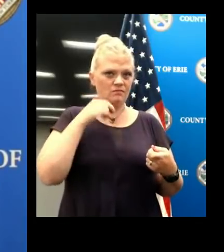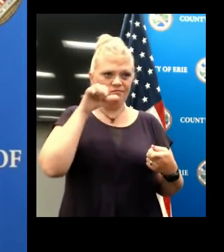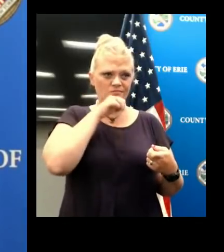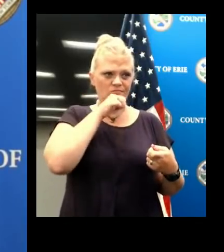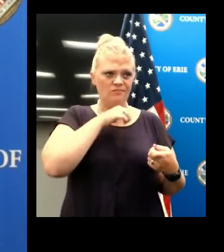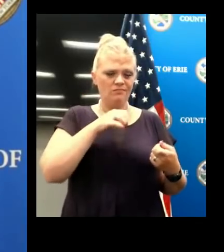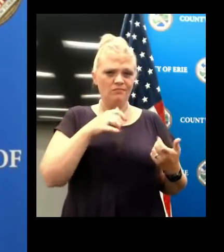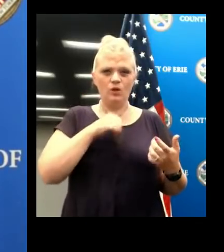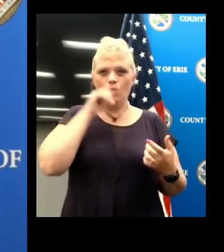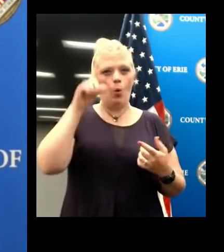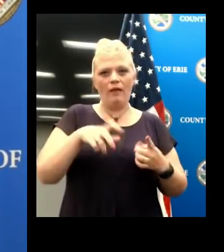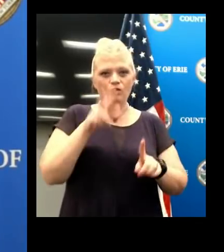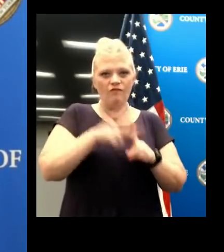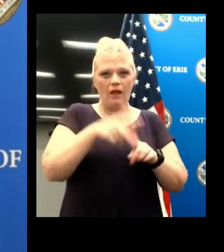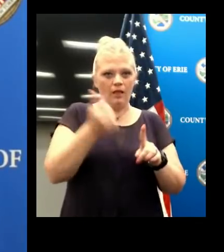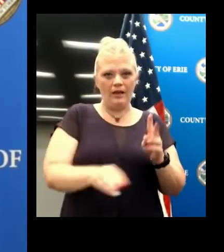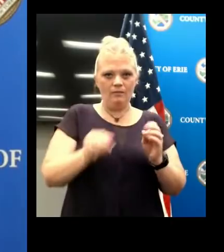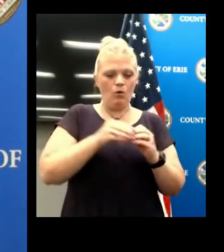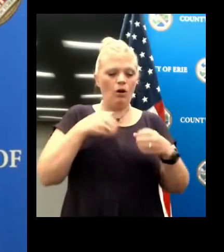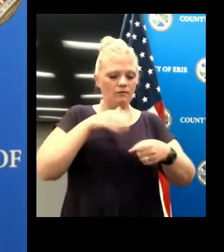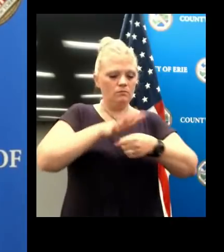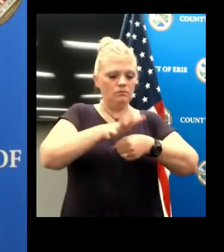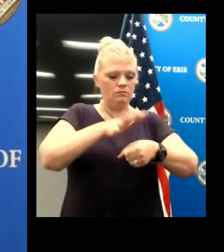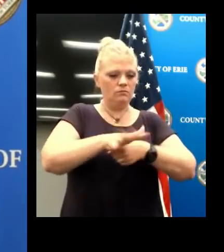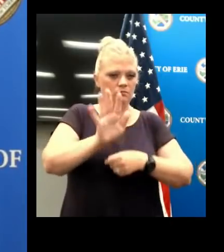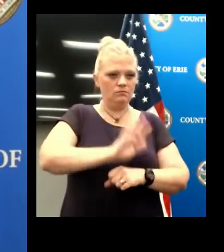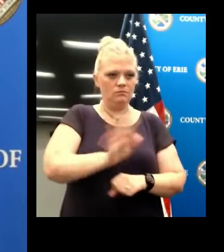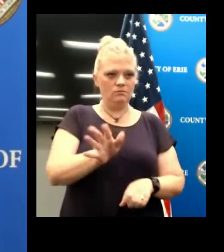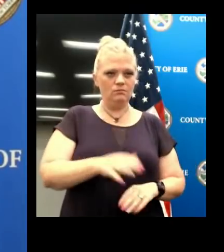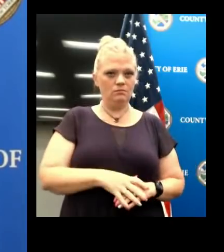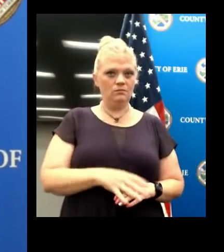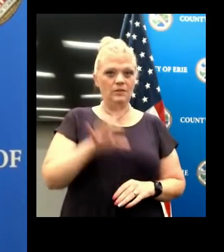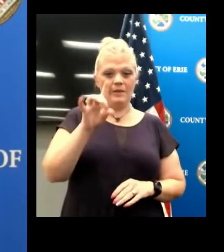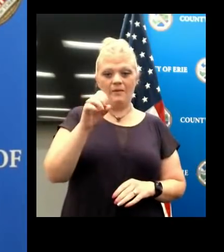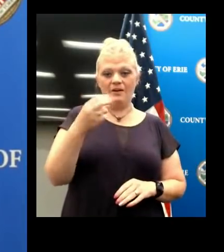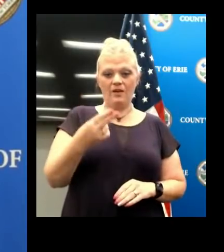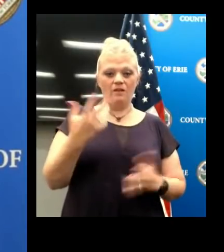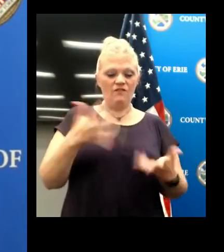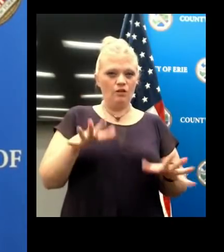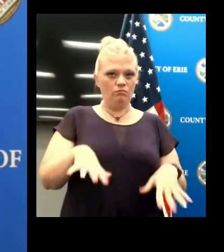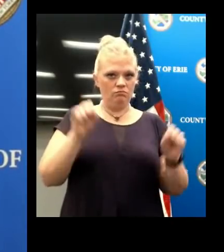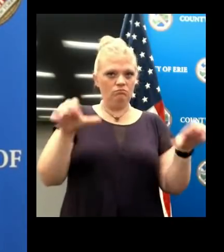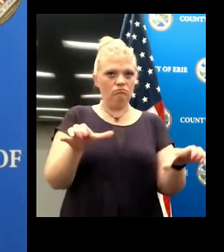to file any more complaints. We have enough. As we said, the Department of Health has taken action.